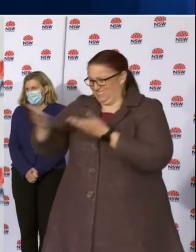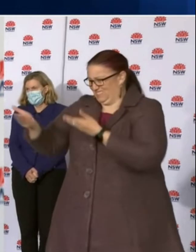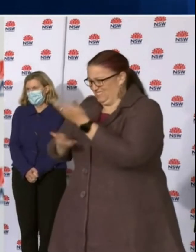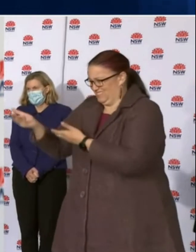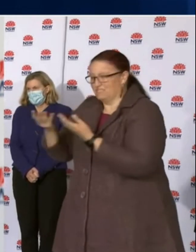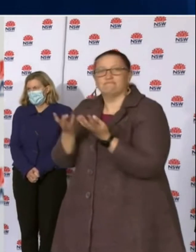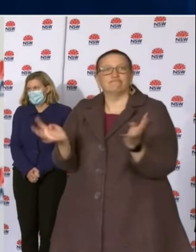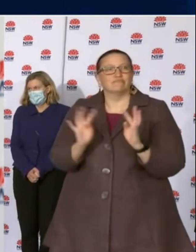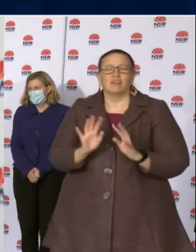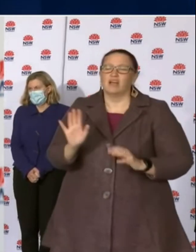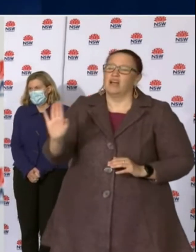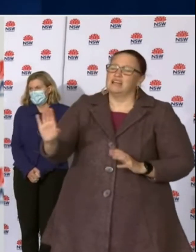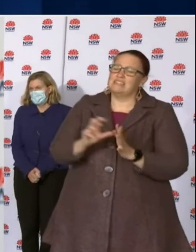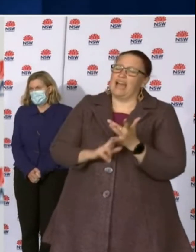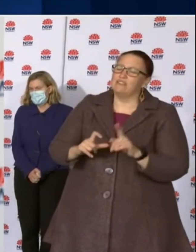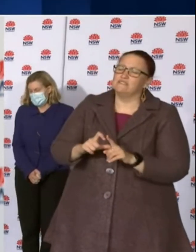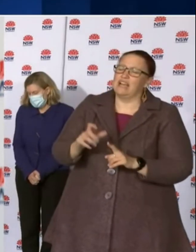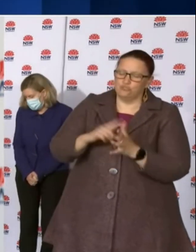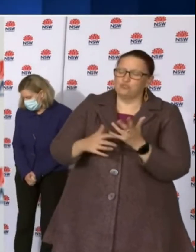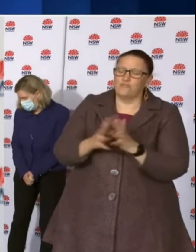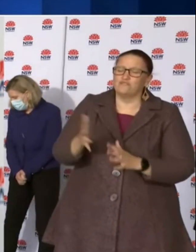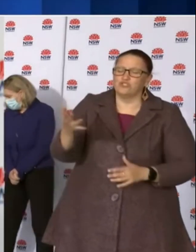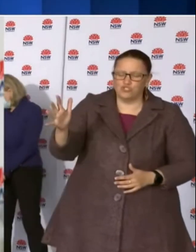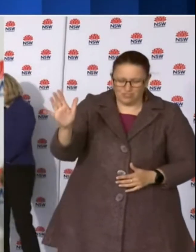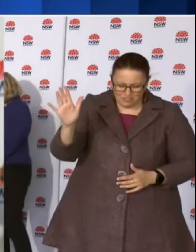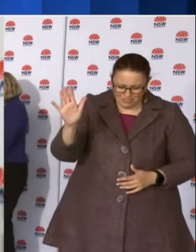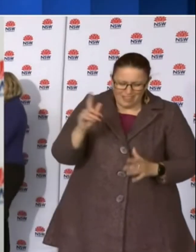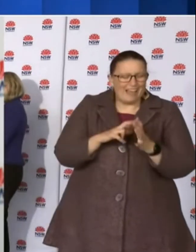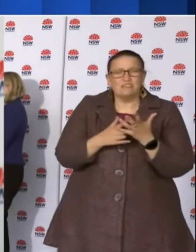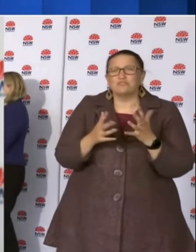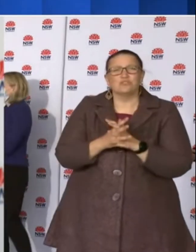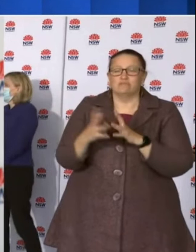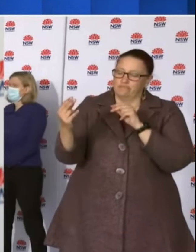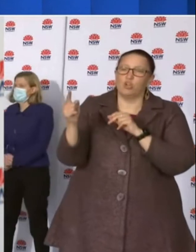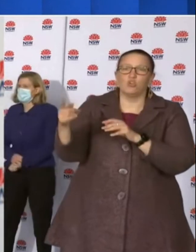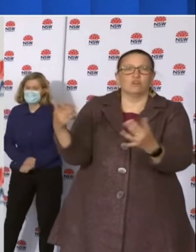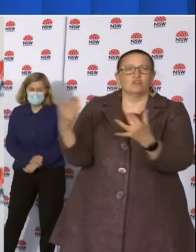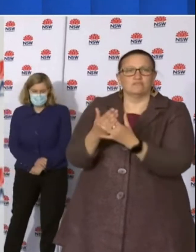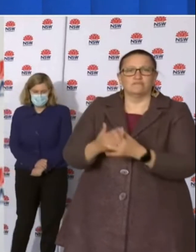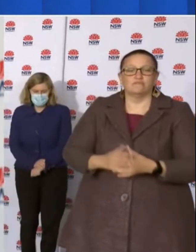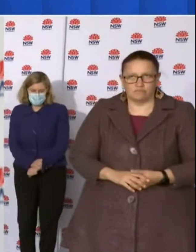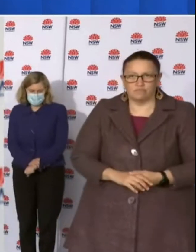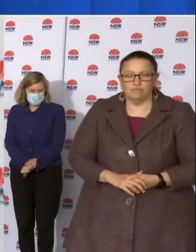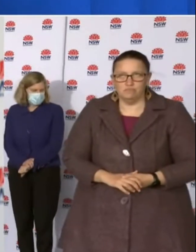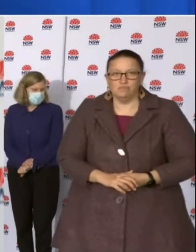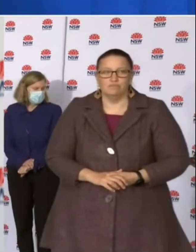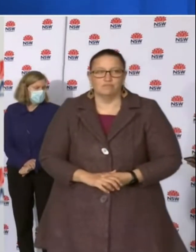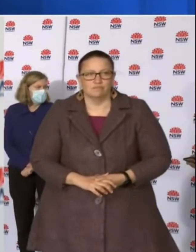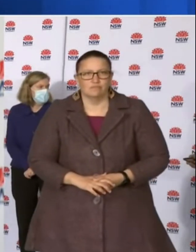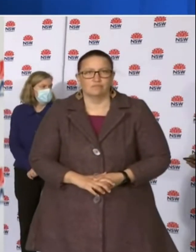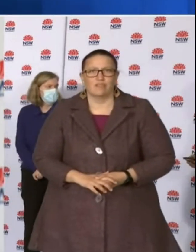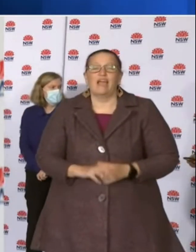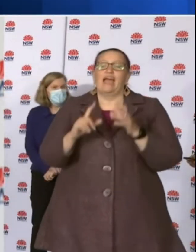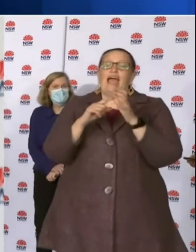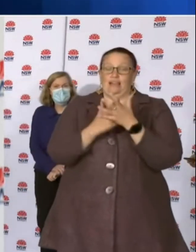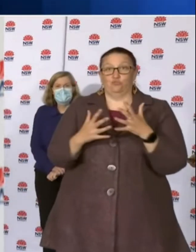you? David, sorry, Andrew, could you opposed it, Mr. Hazard, in that meeting, Andrew, I appreciate